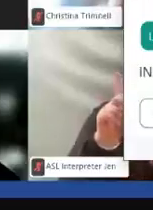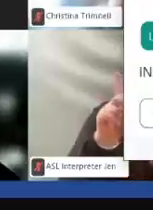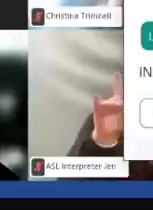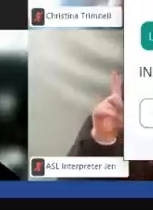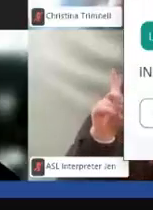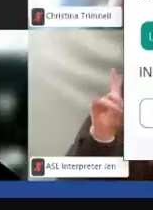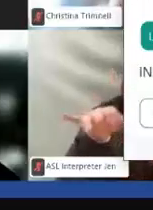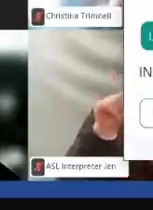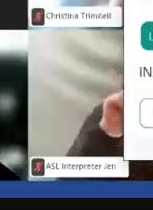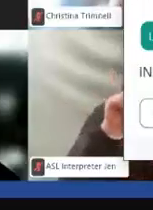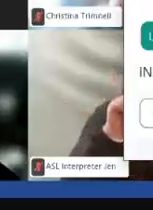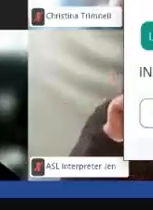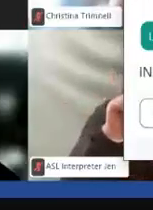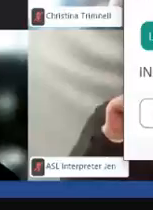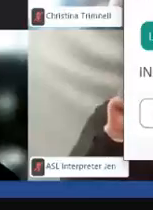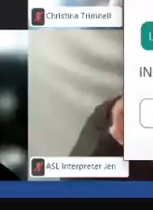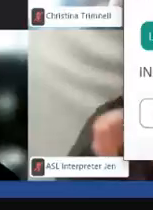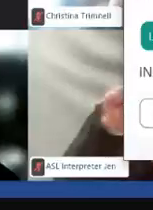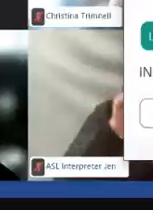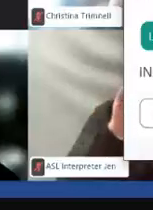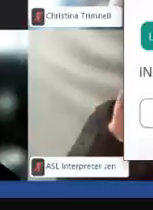KWELDY at sign